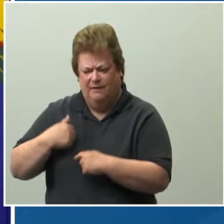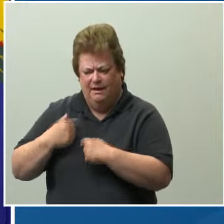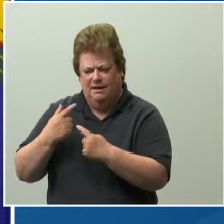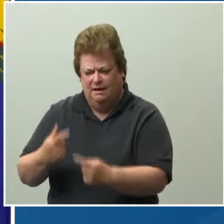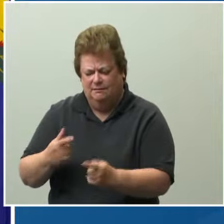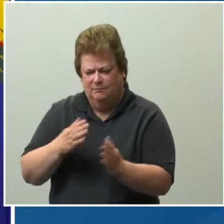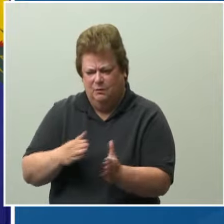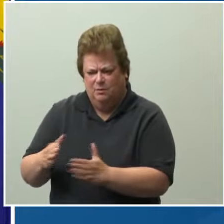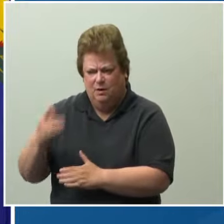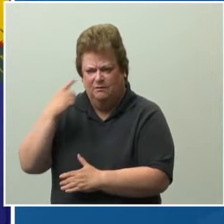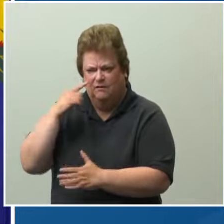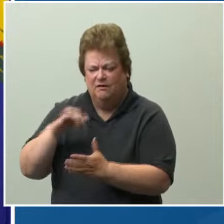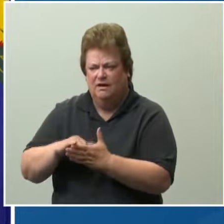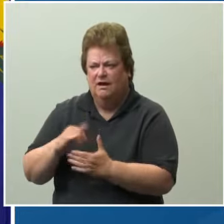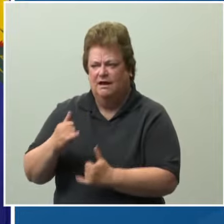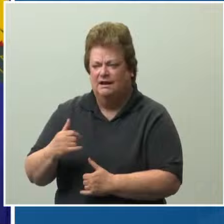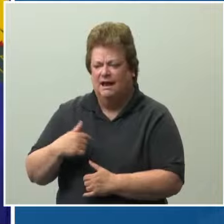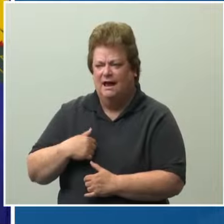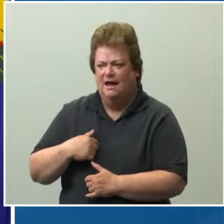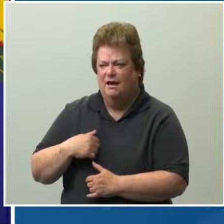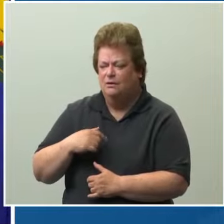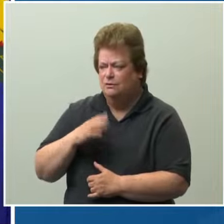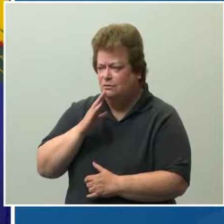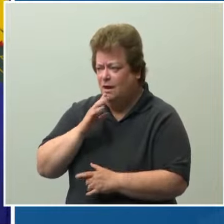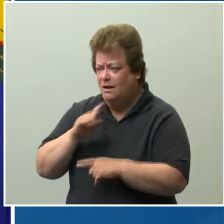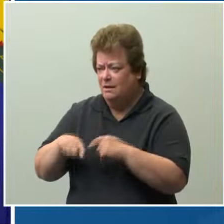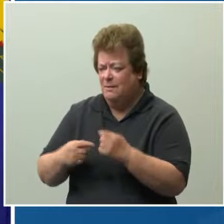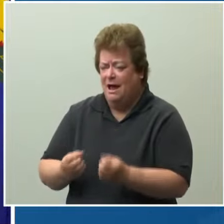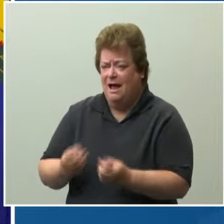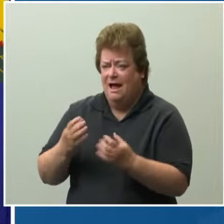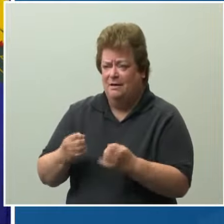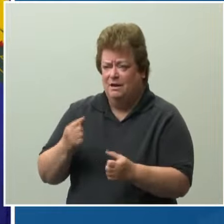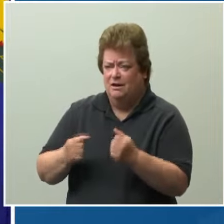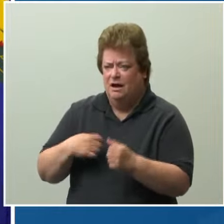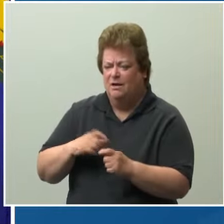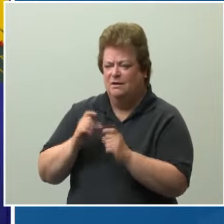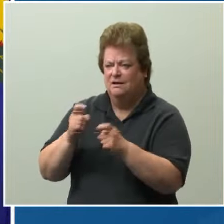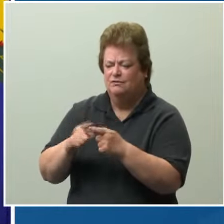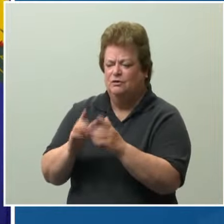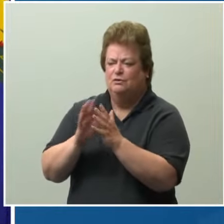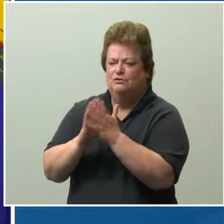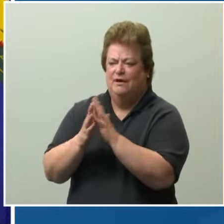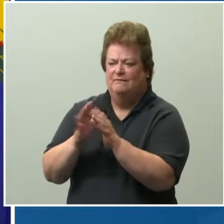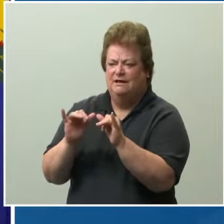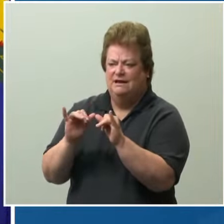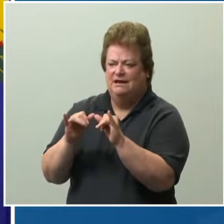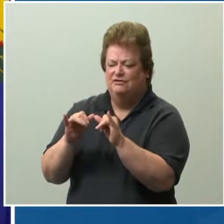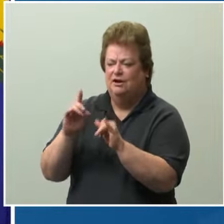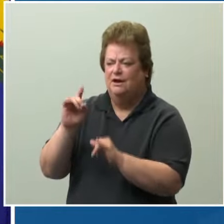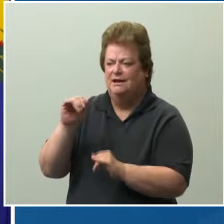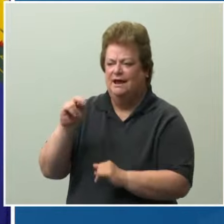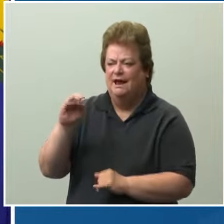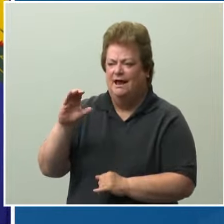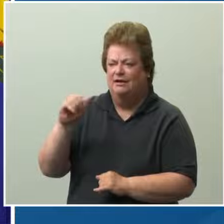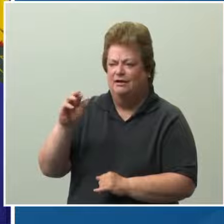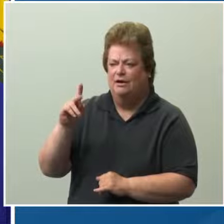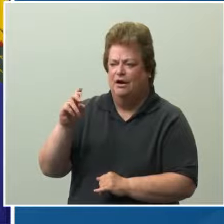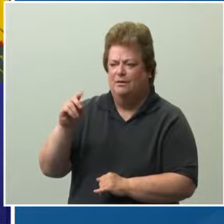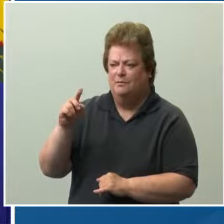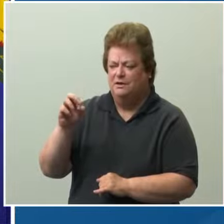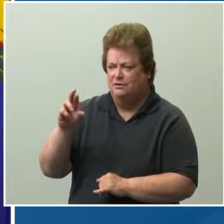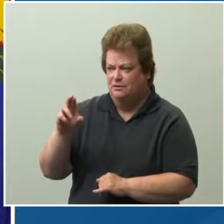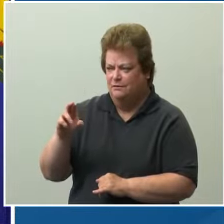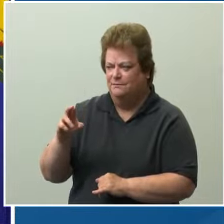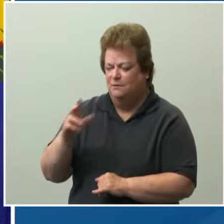I will turn that over with the amount of cars to our traffic engineer, Dan Carpenter, for some additional information on